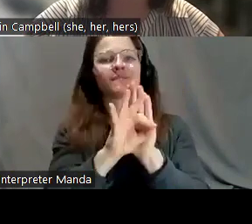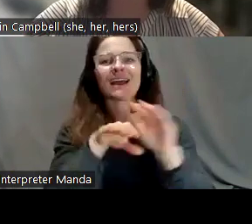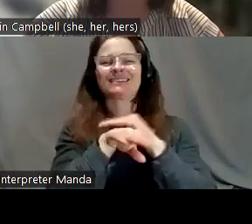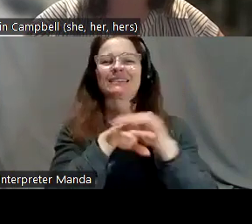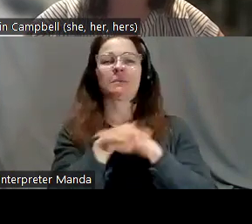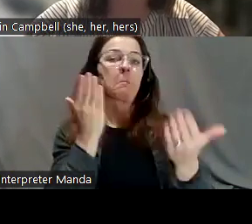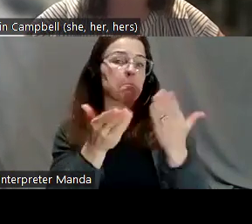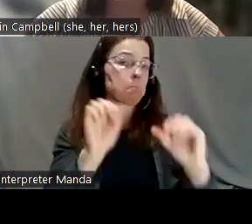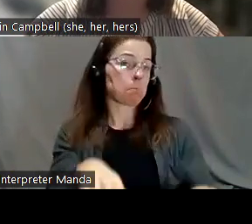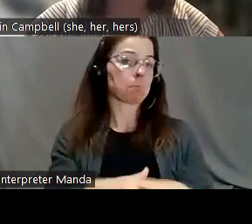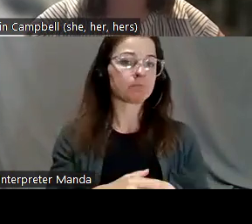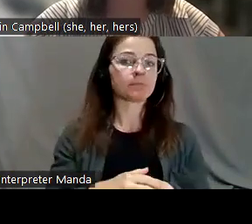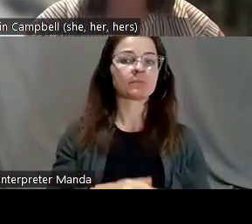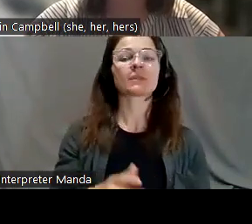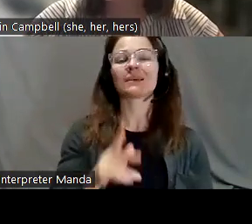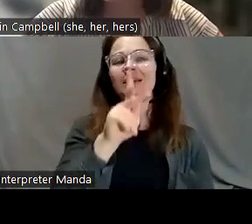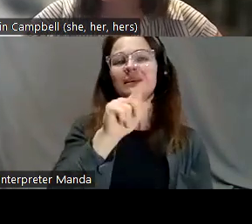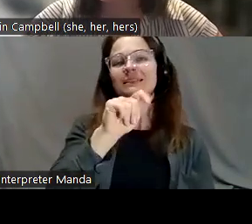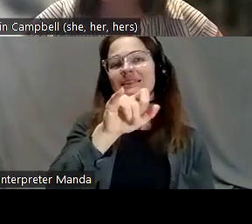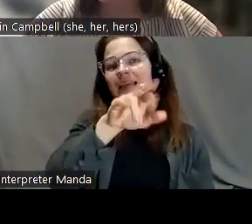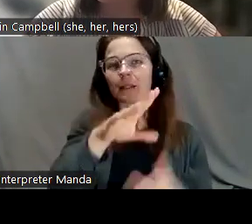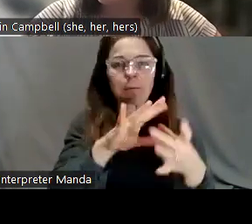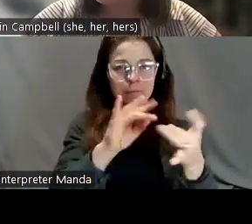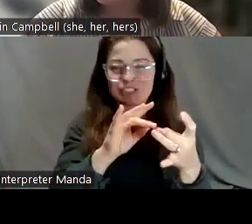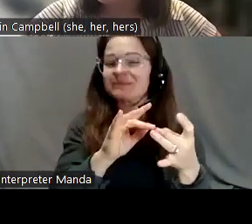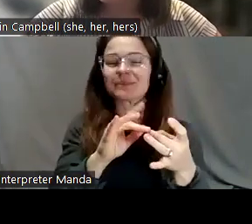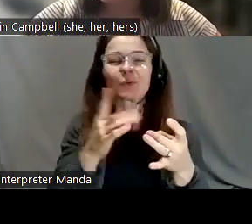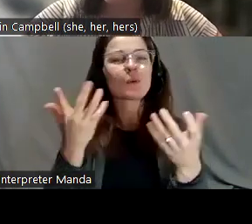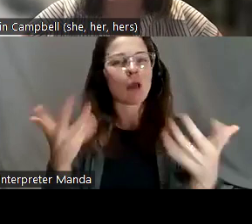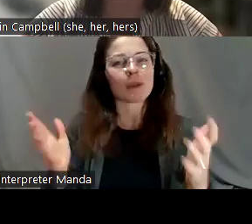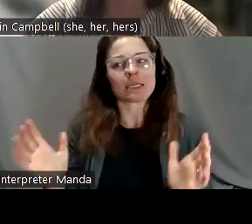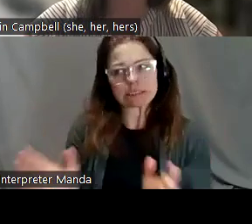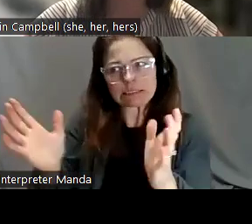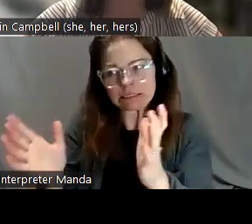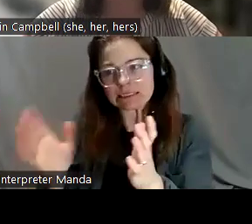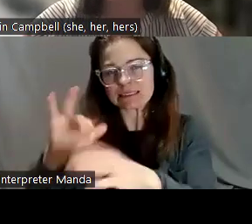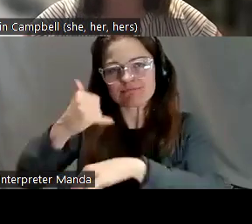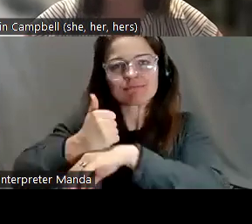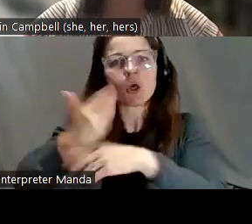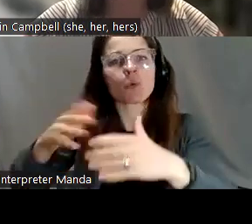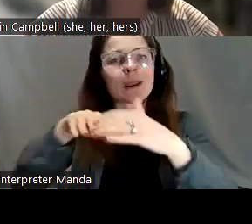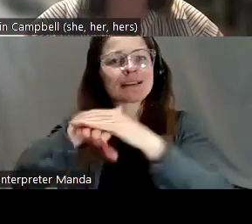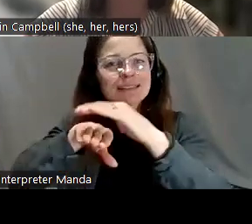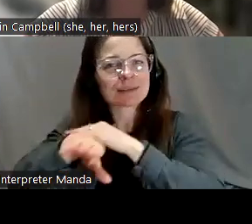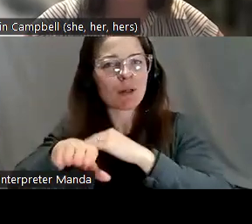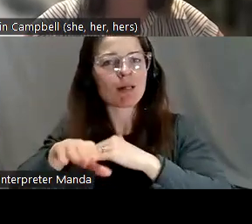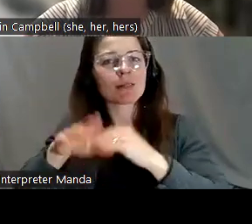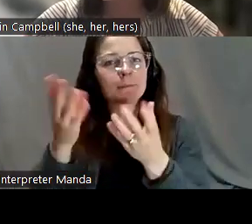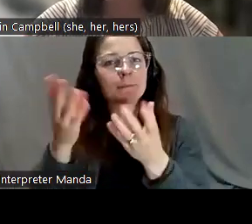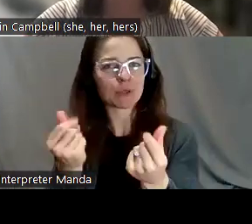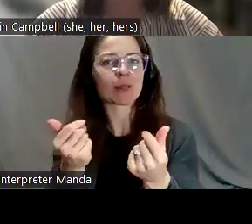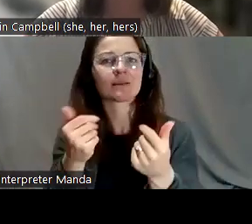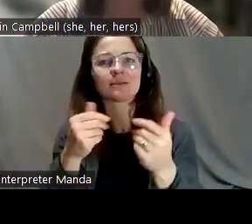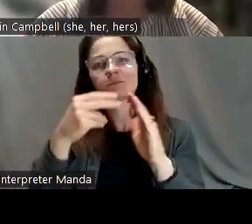encourage faculty to create course material that are already accessible, screen reader friendly, have